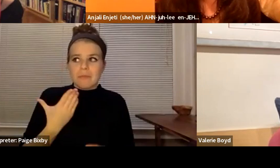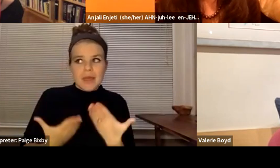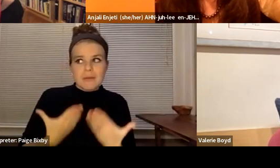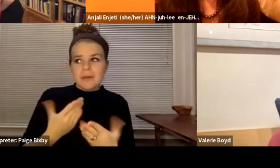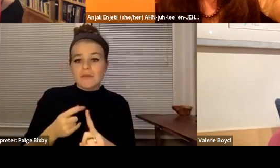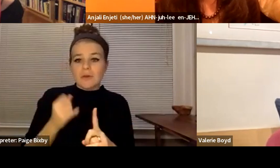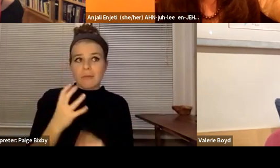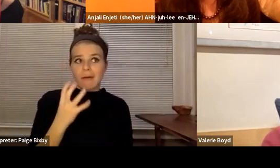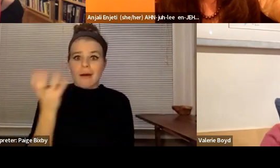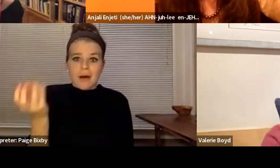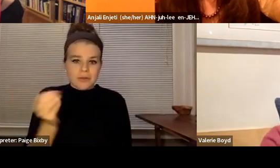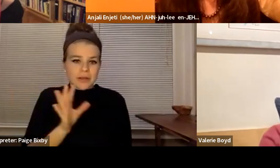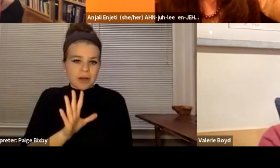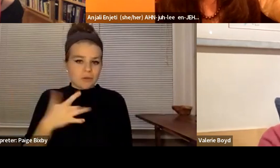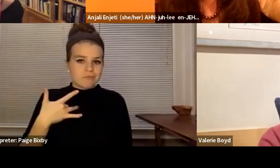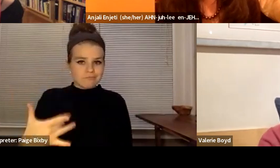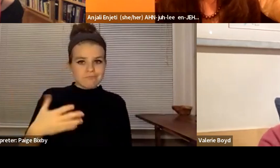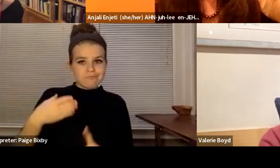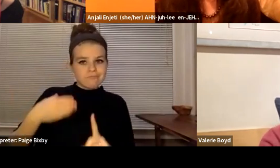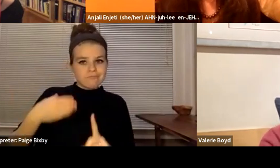from outside of your given community?